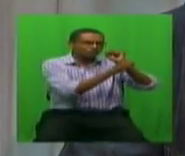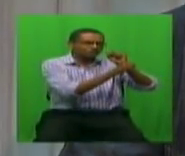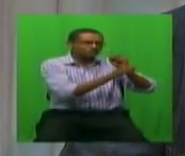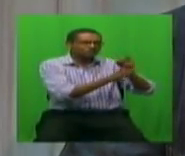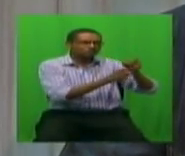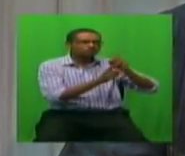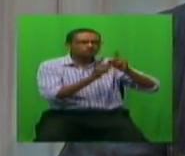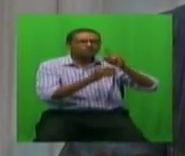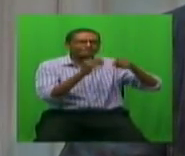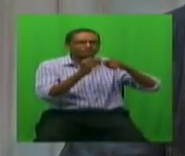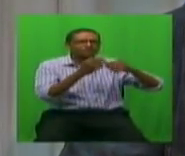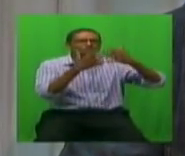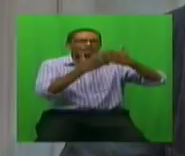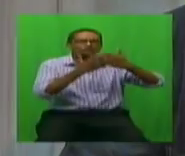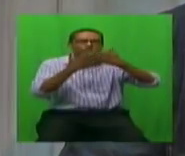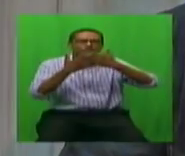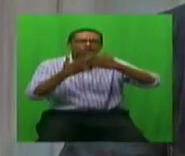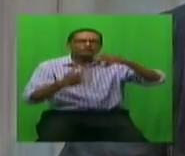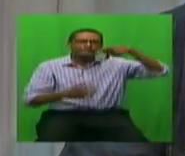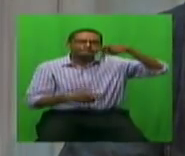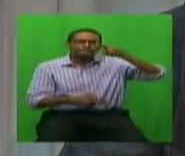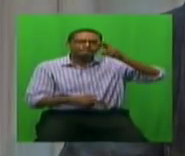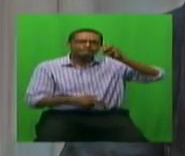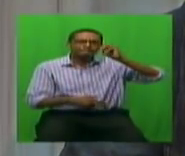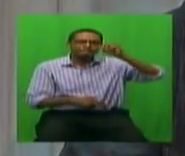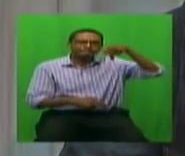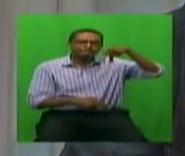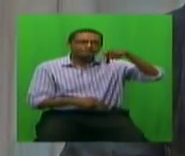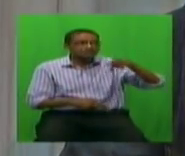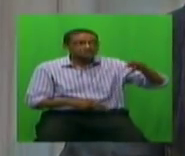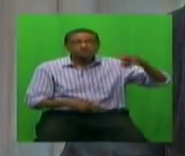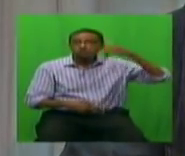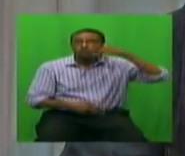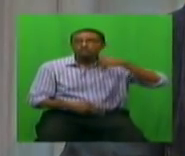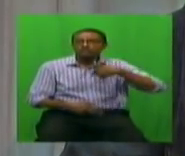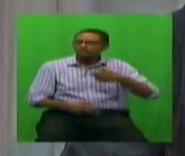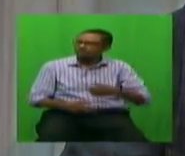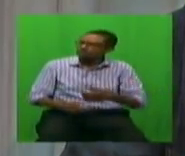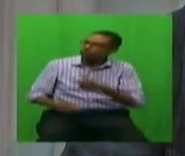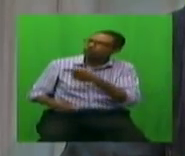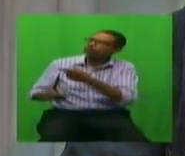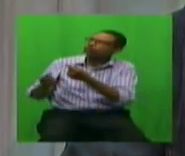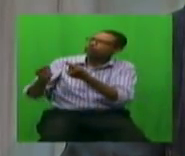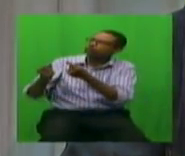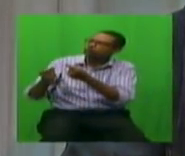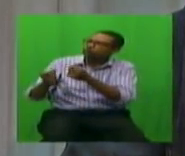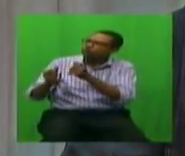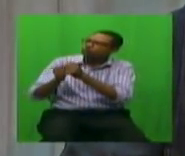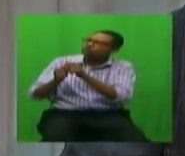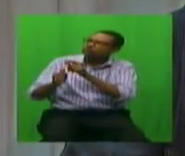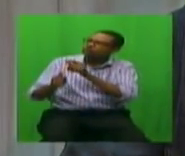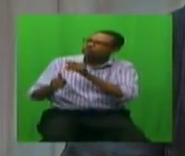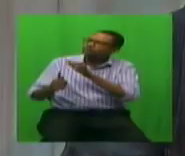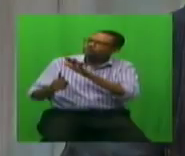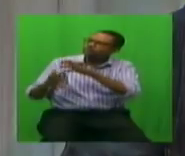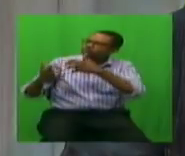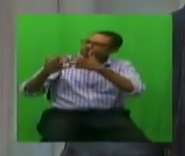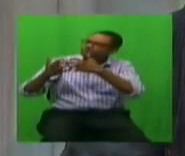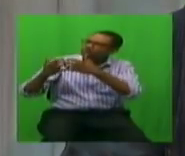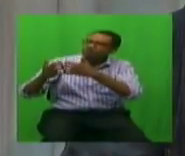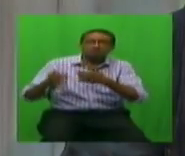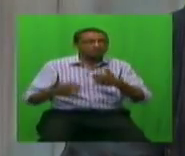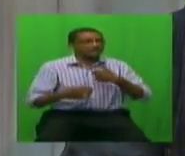fact, he called me last night and he asked me what are you doing down there with my pumps? So I was down there last night